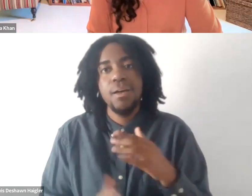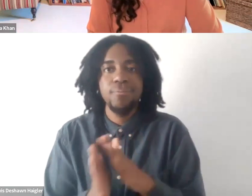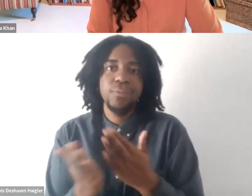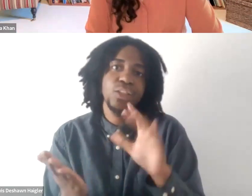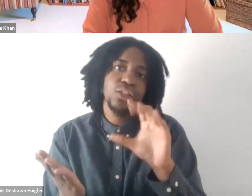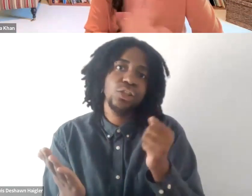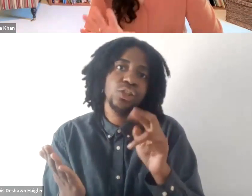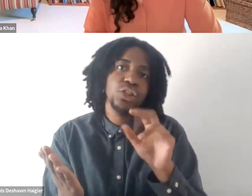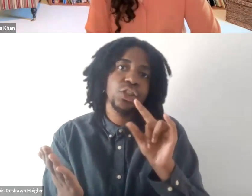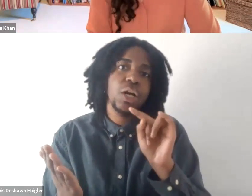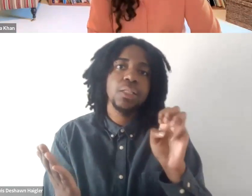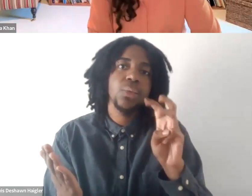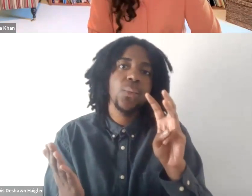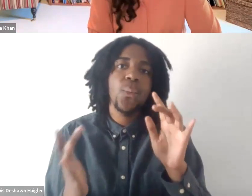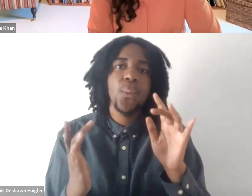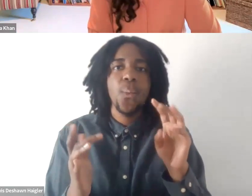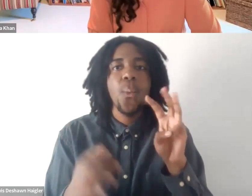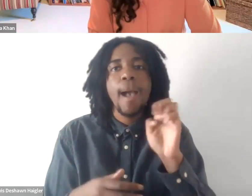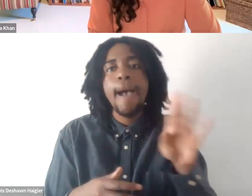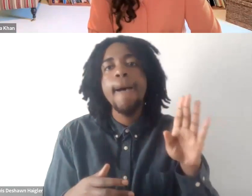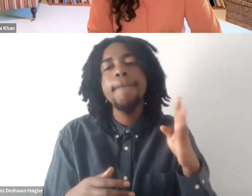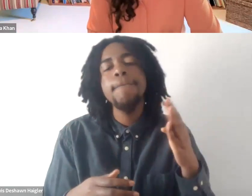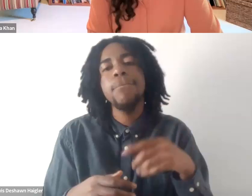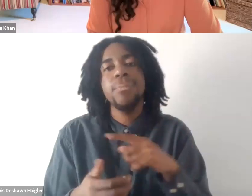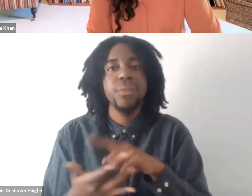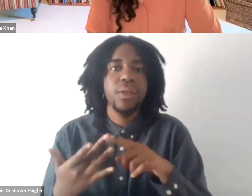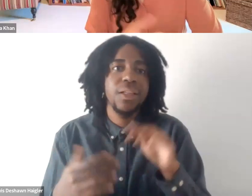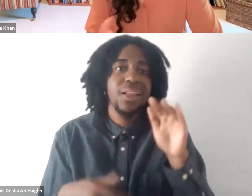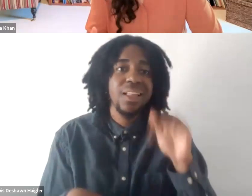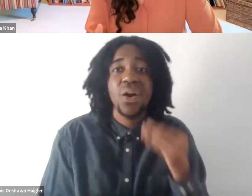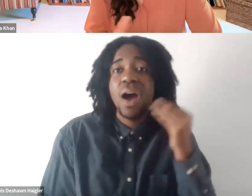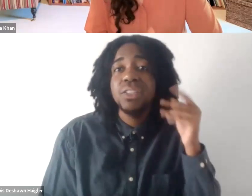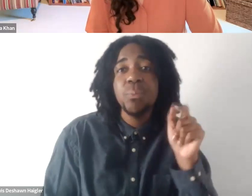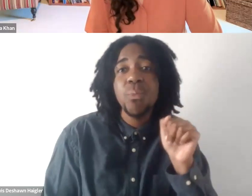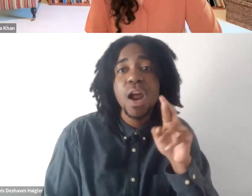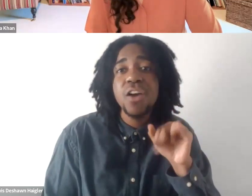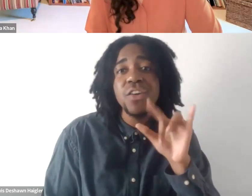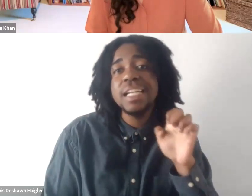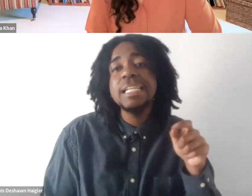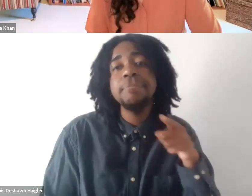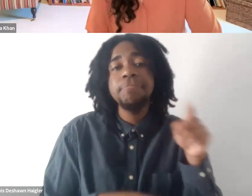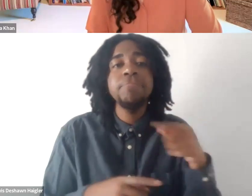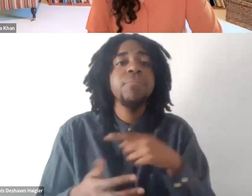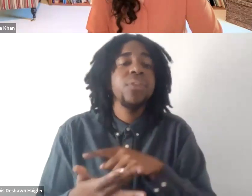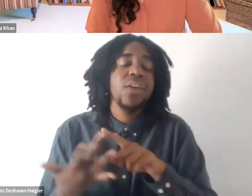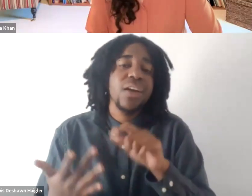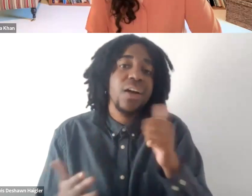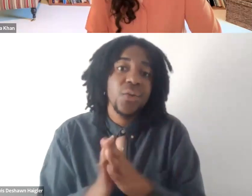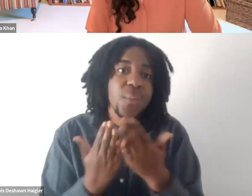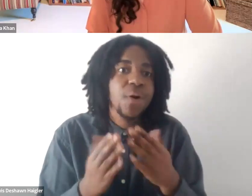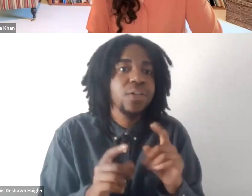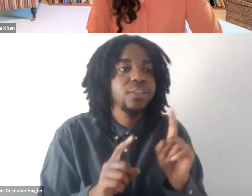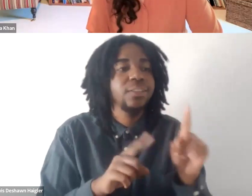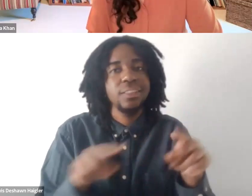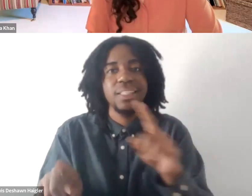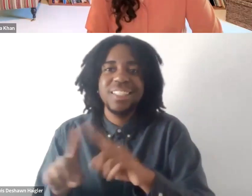Little House books out of order. And then there were the books that I used to check off in the library over and over again, like all of the Ramona Quimby books and A